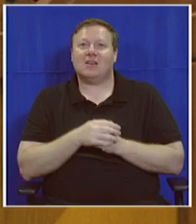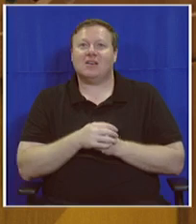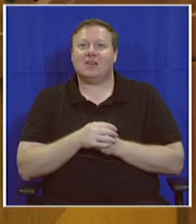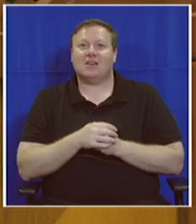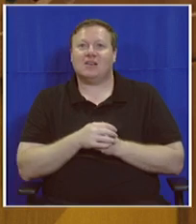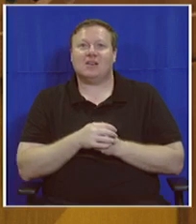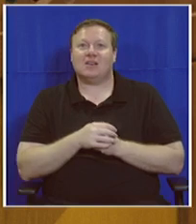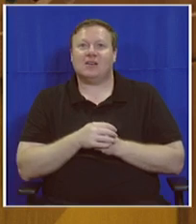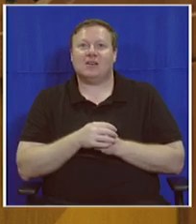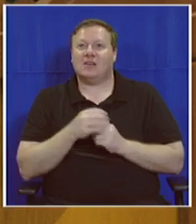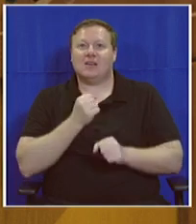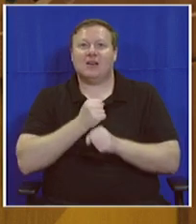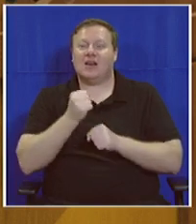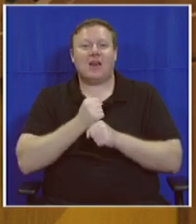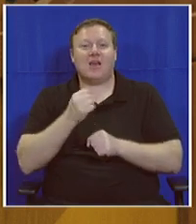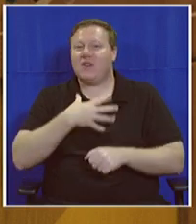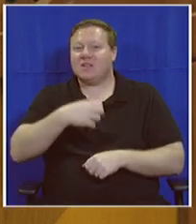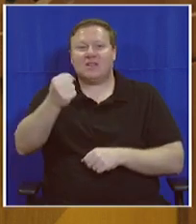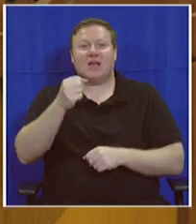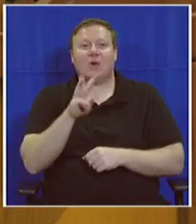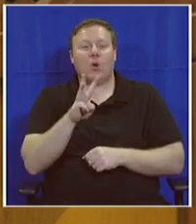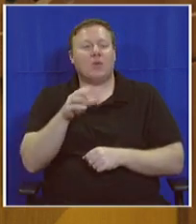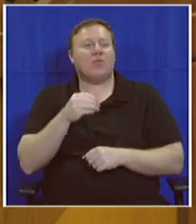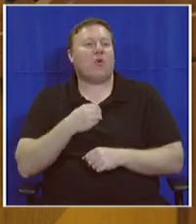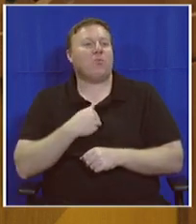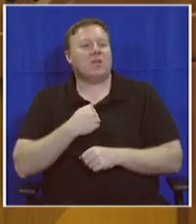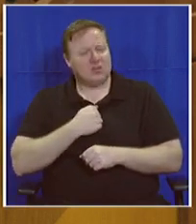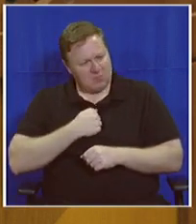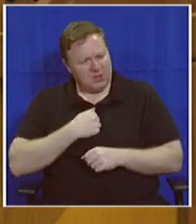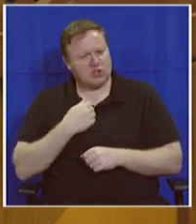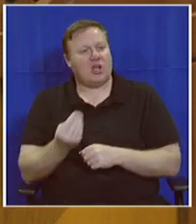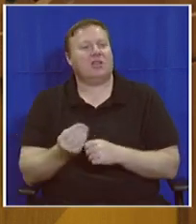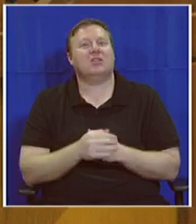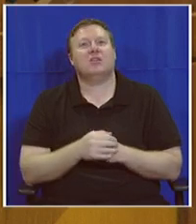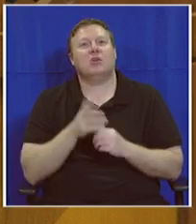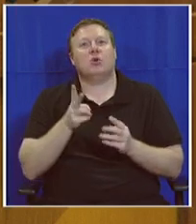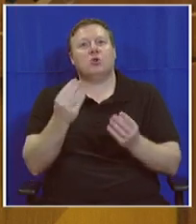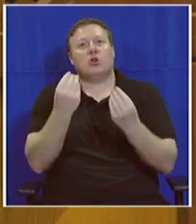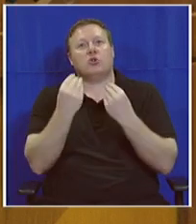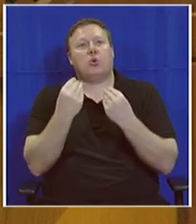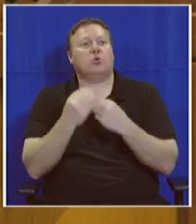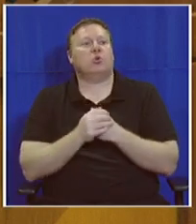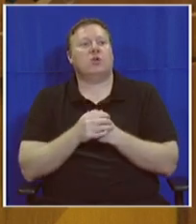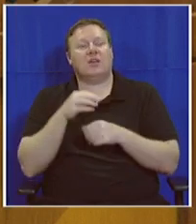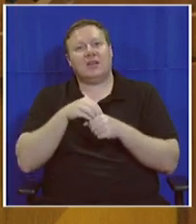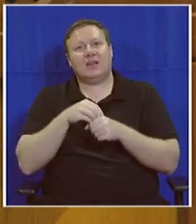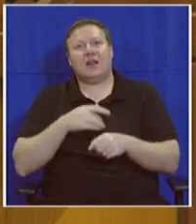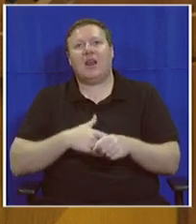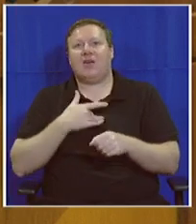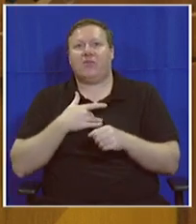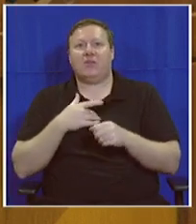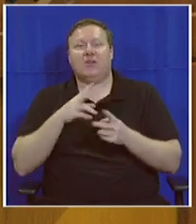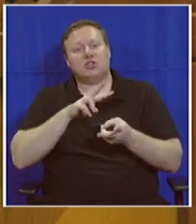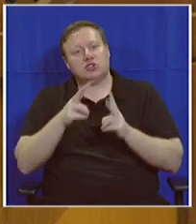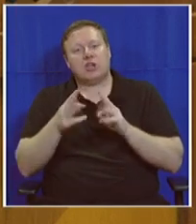will never take William from me. William is my child. She also taught me that in life, you will not change the